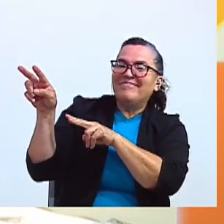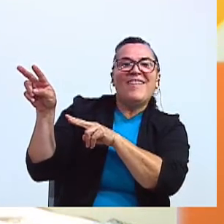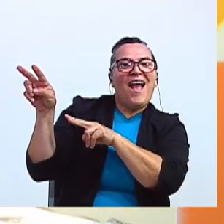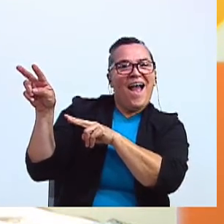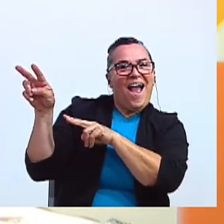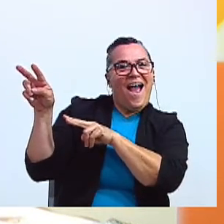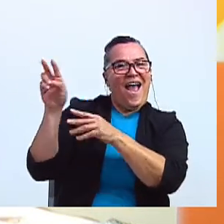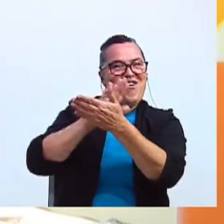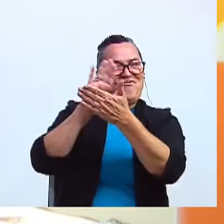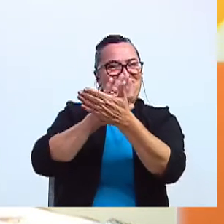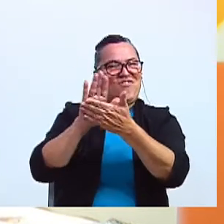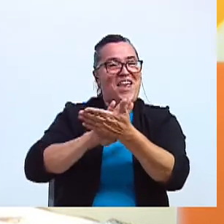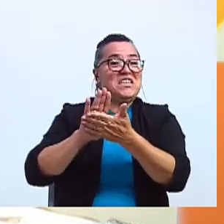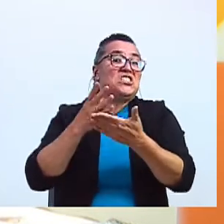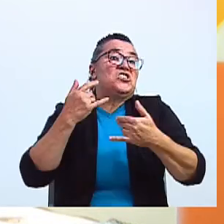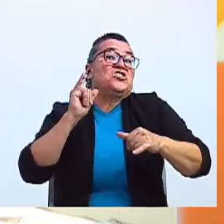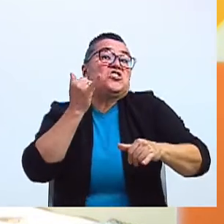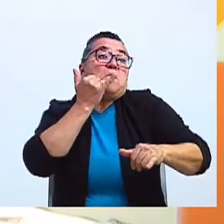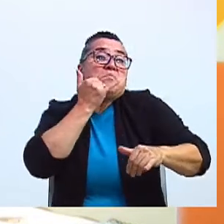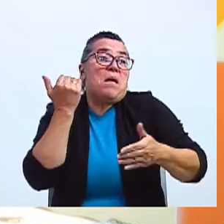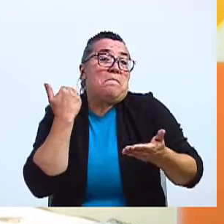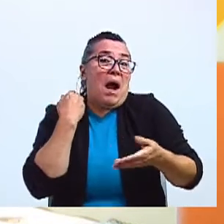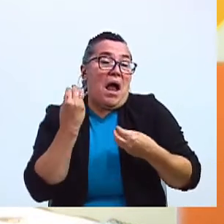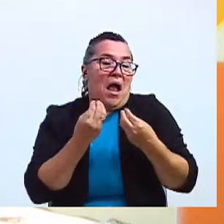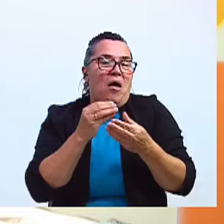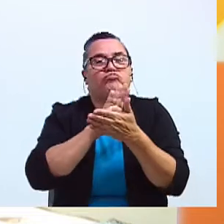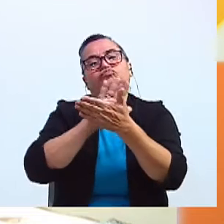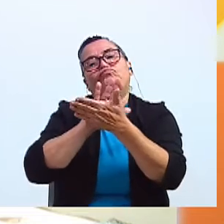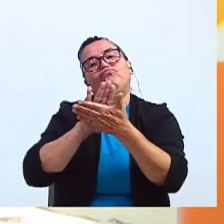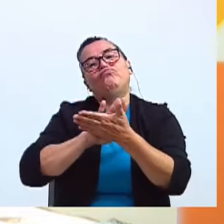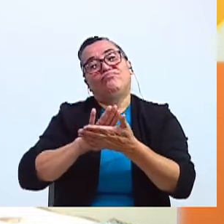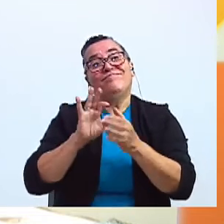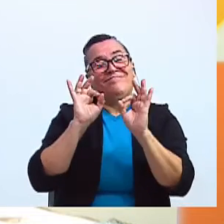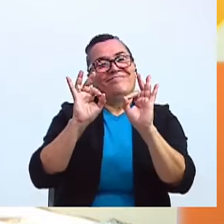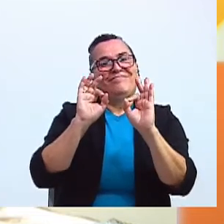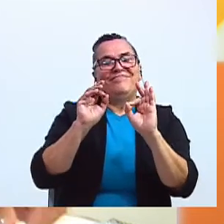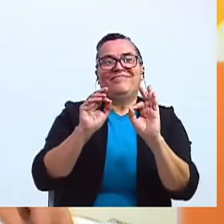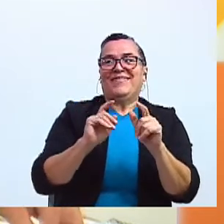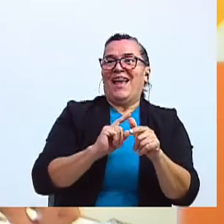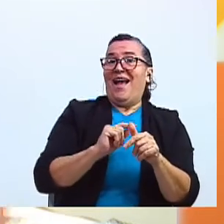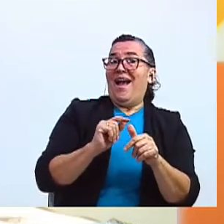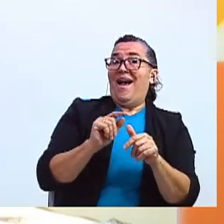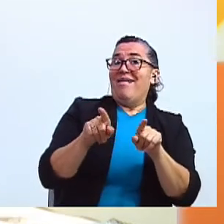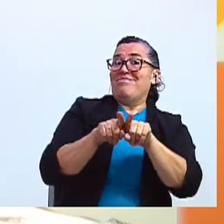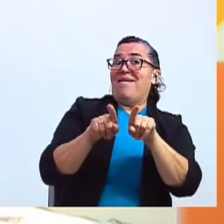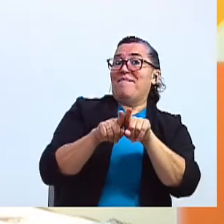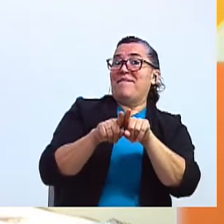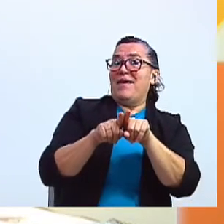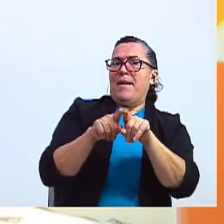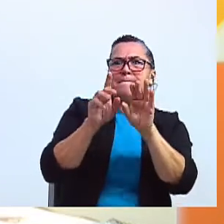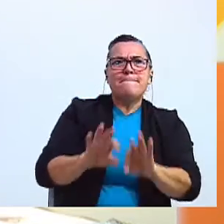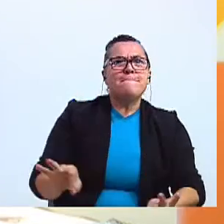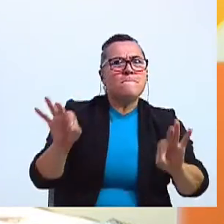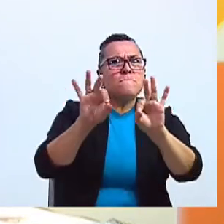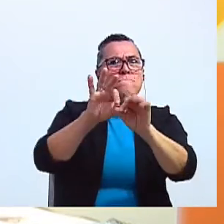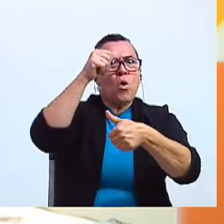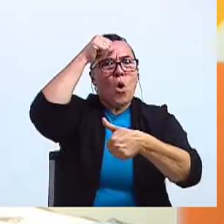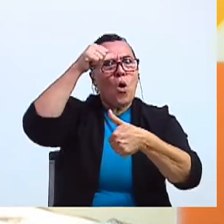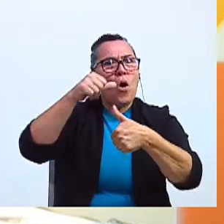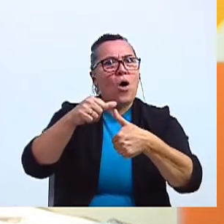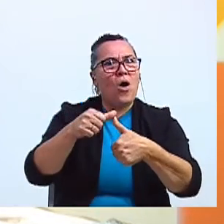and an eraser just in case you made any mistake. Okay? Some very important